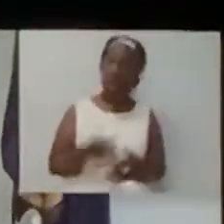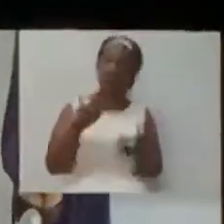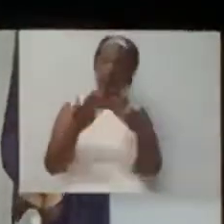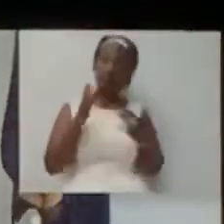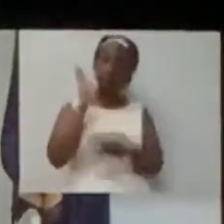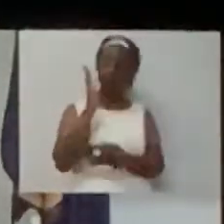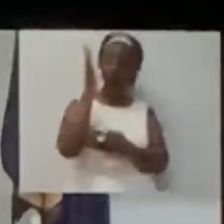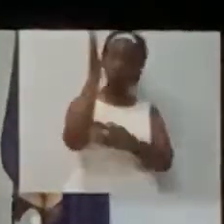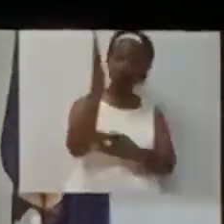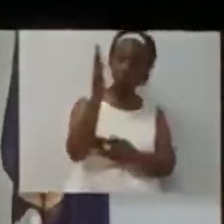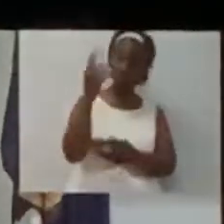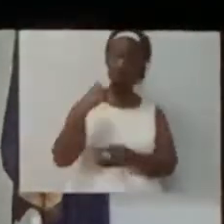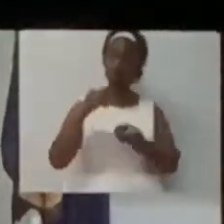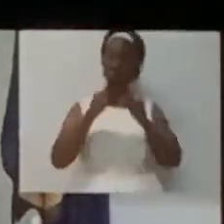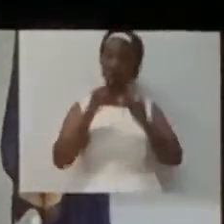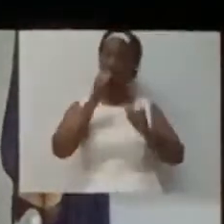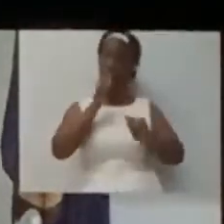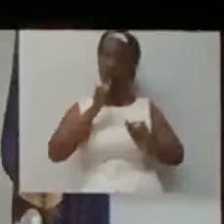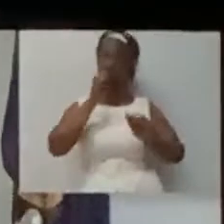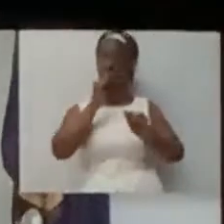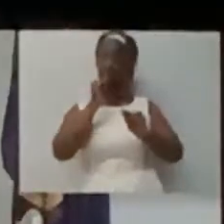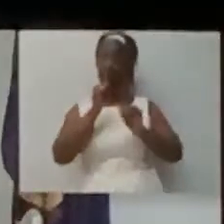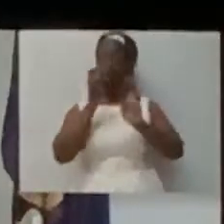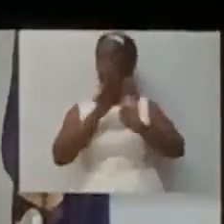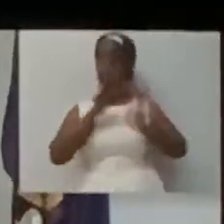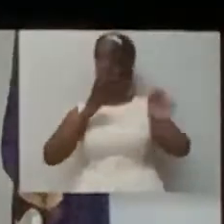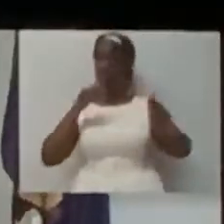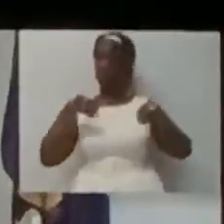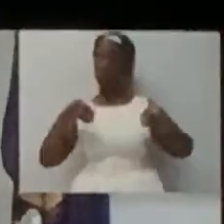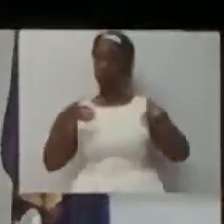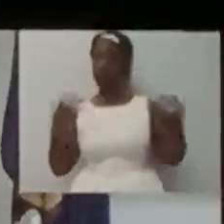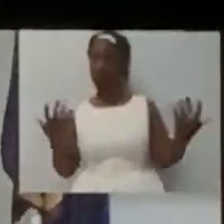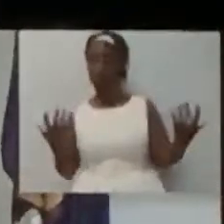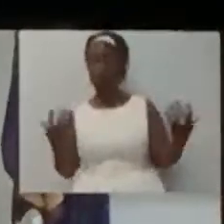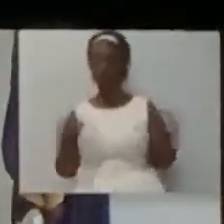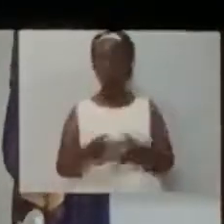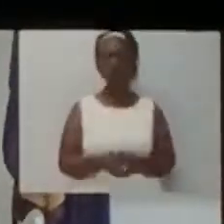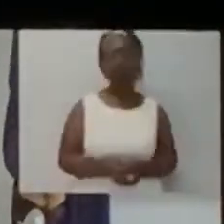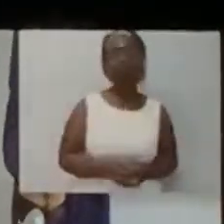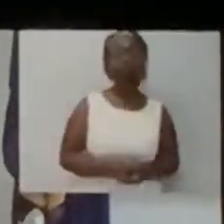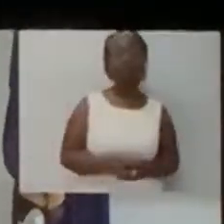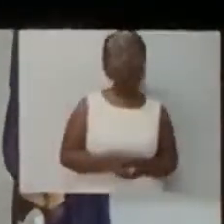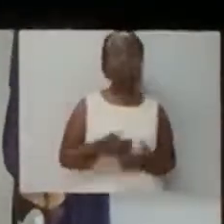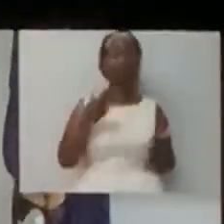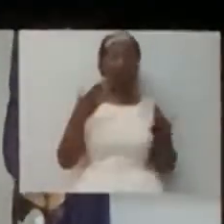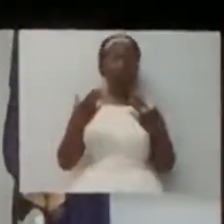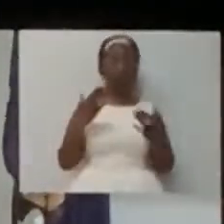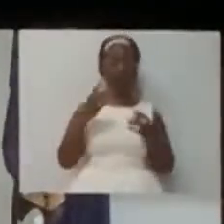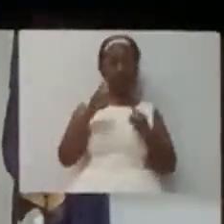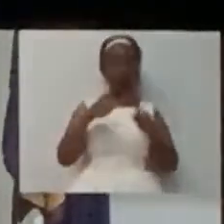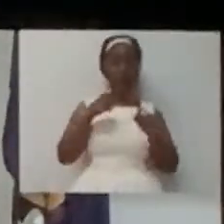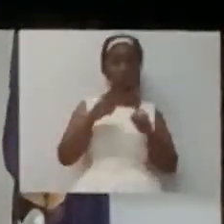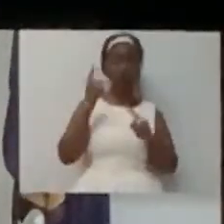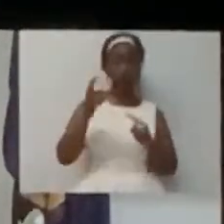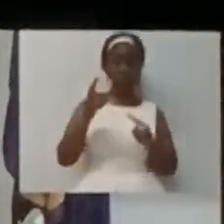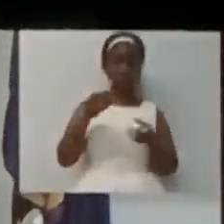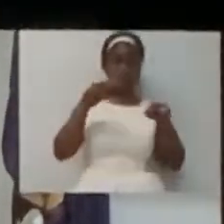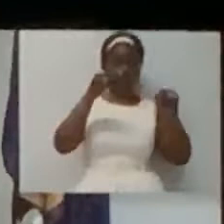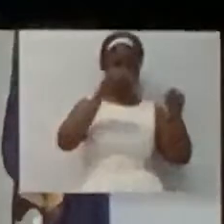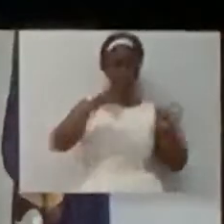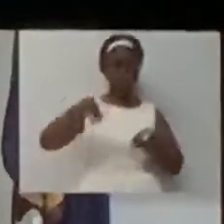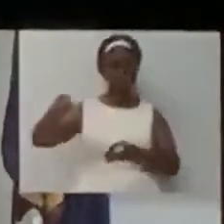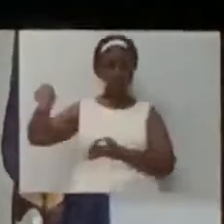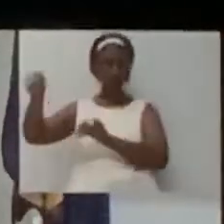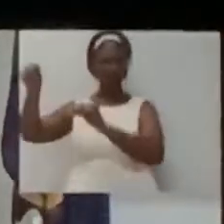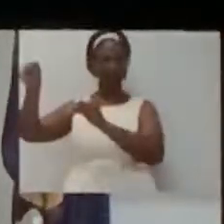will be slightly more patient in the grocery line. Hopefully, students, as you begin to move out of your parents' houses,